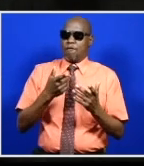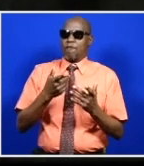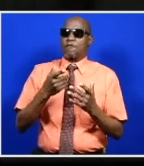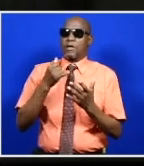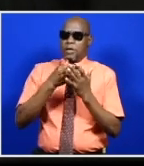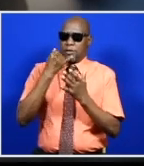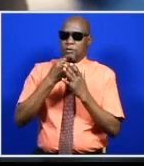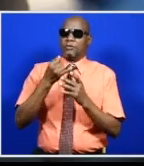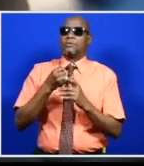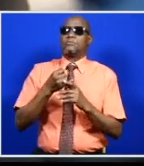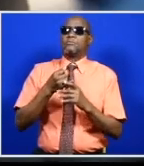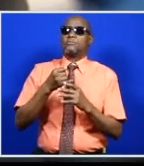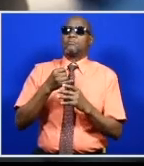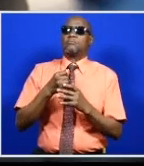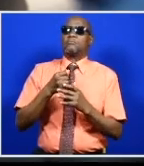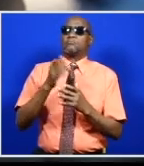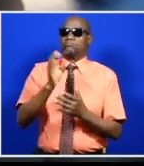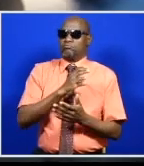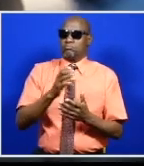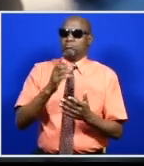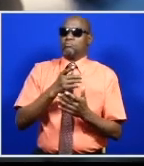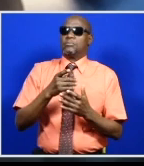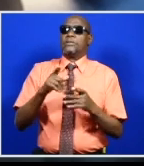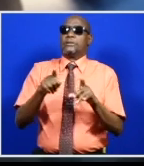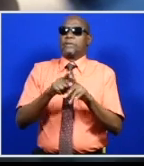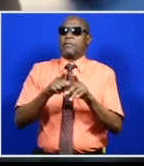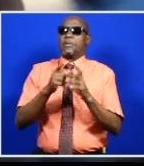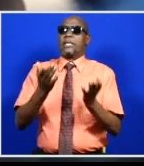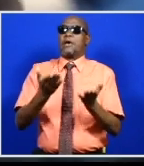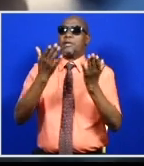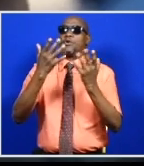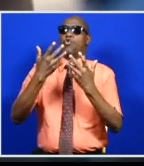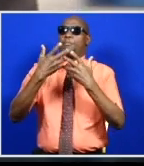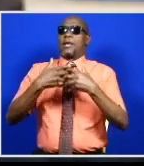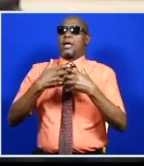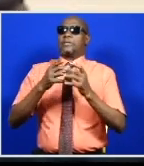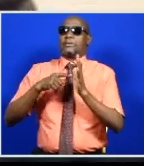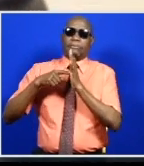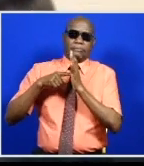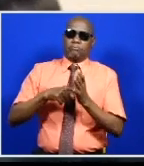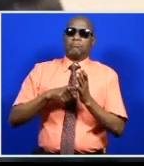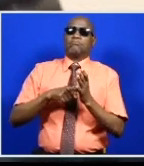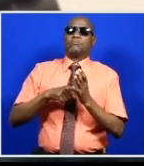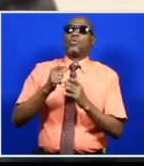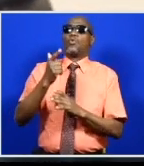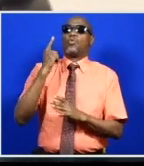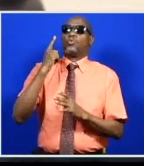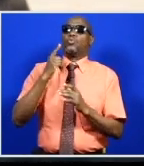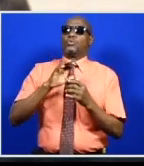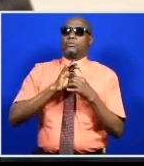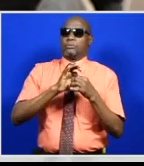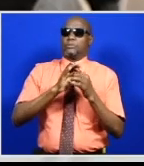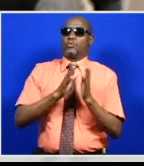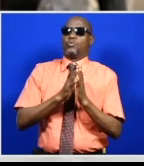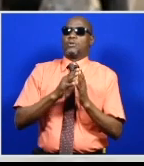as well as report on emerging trends in the community to enhance compliance and enforcement of laws related to alcohol and drug